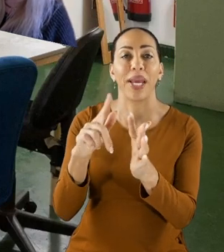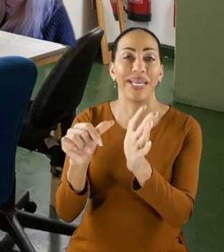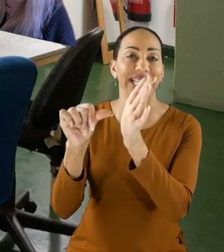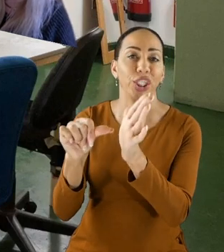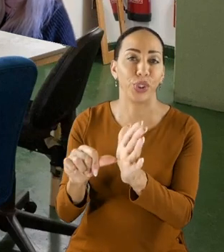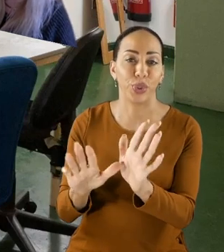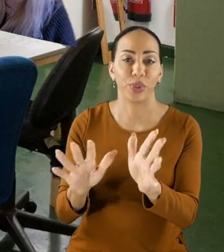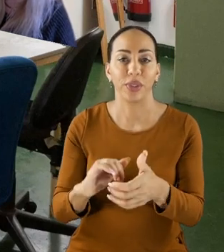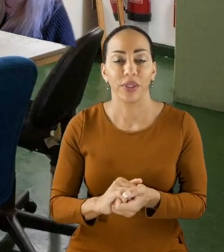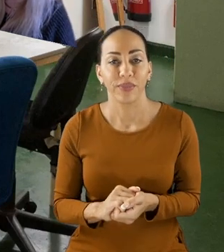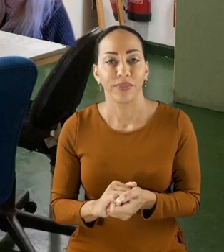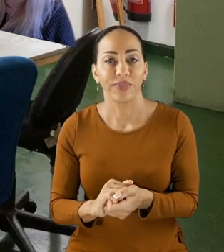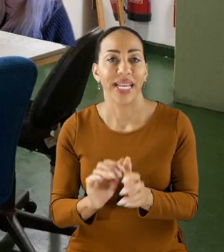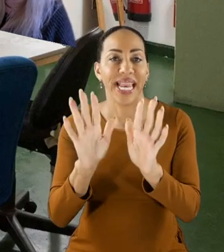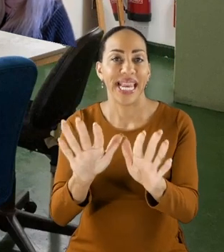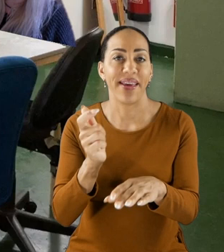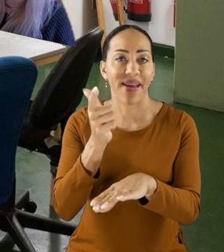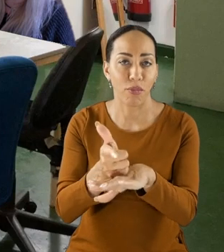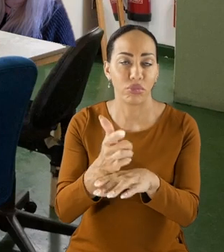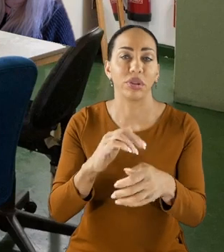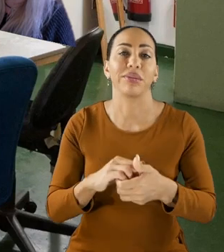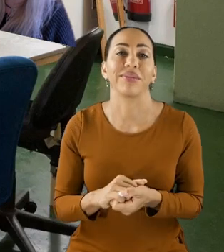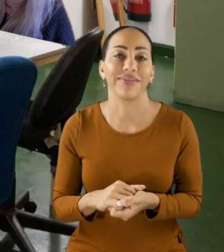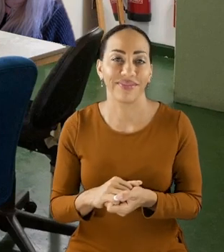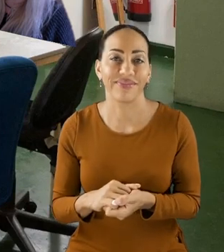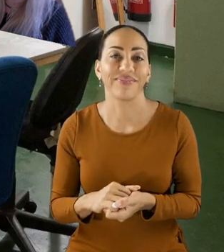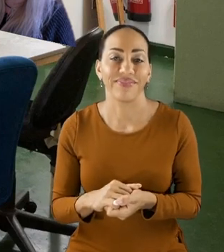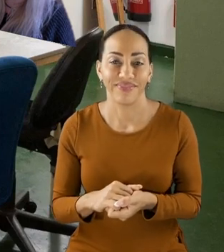raised. So if you wouldn't mind keeping on your cameras,